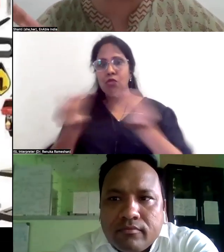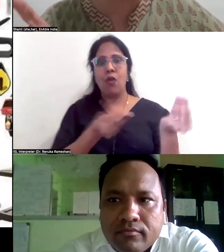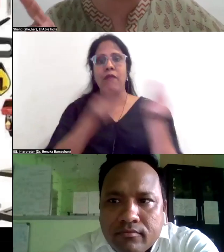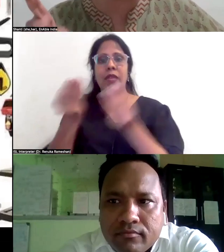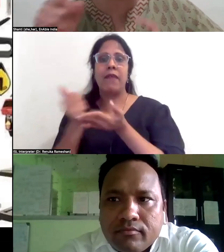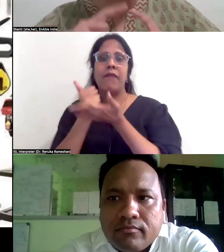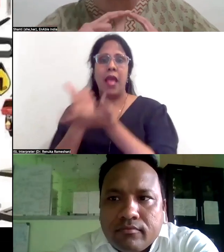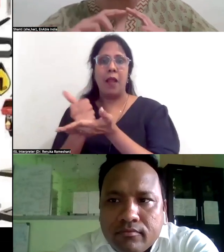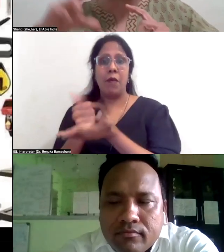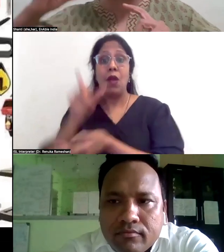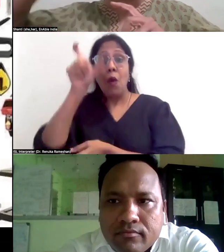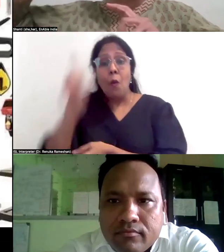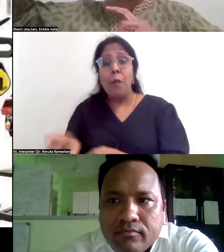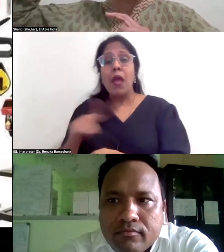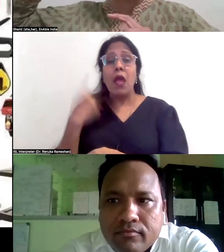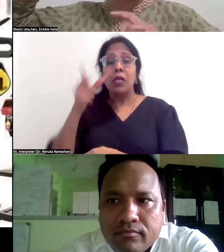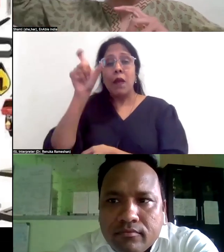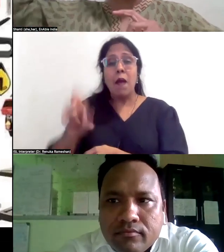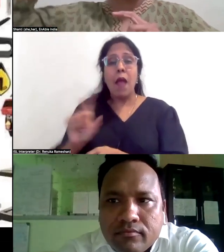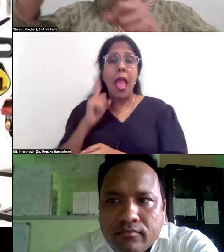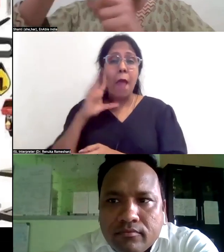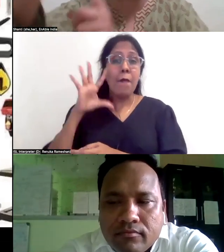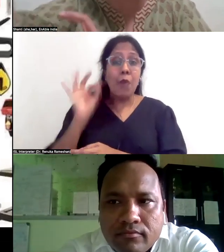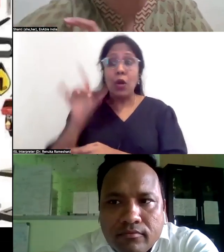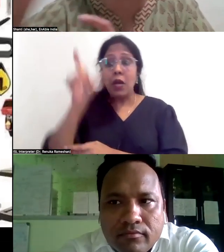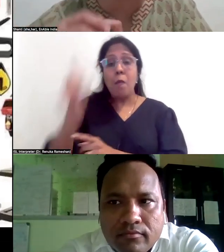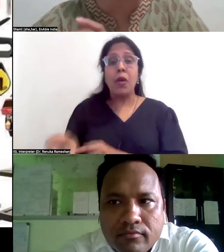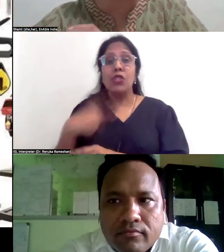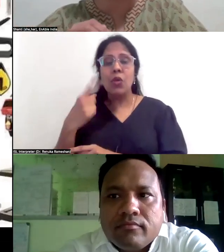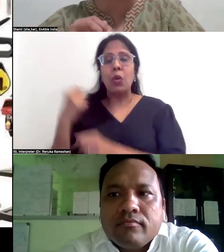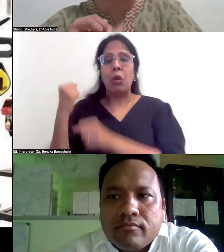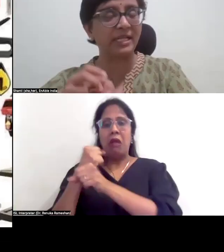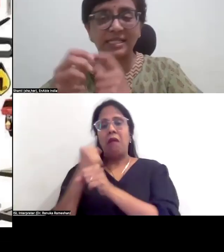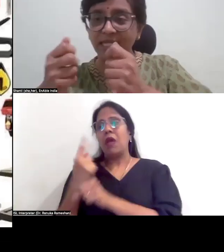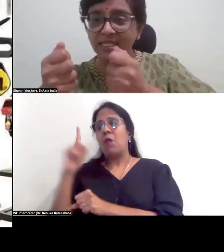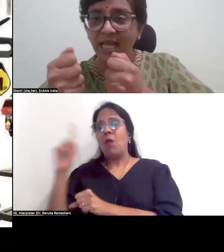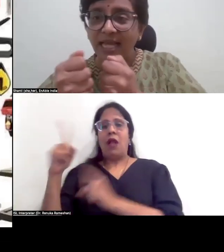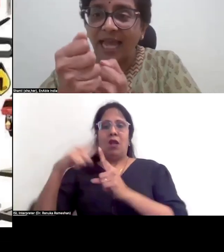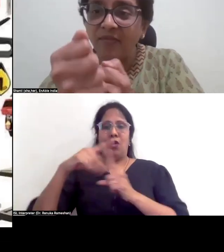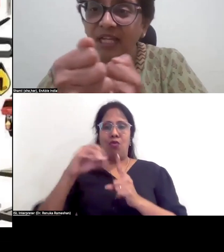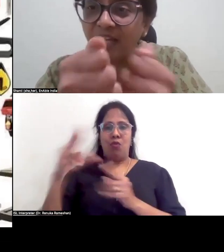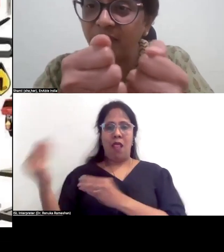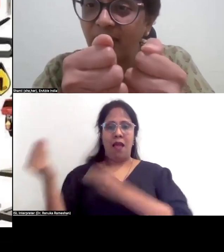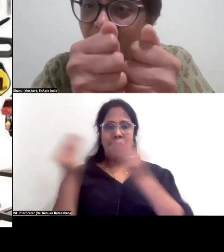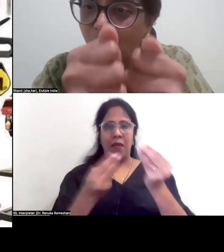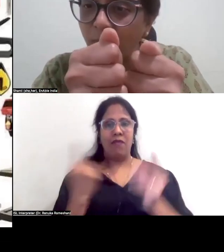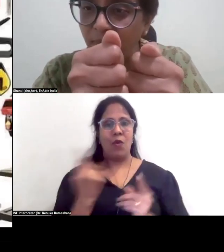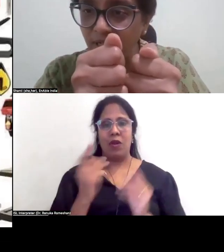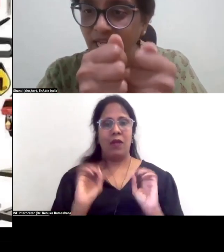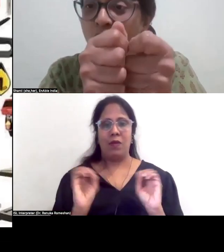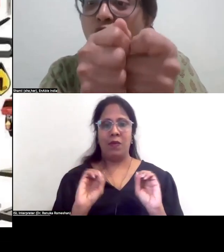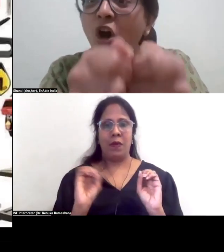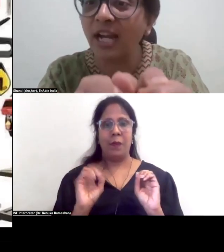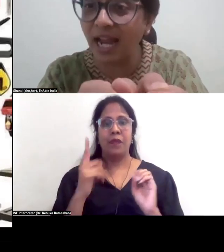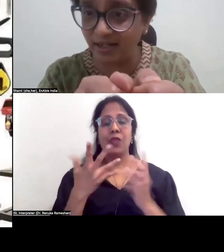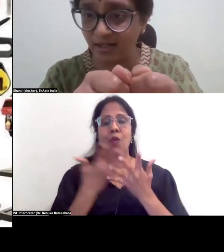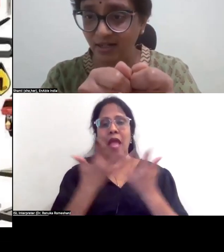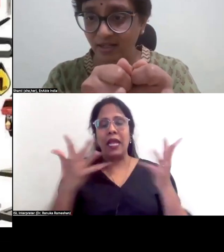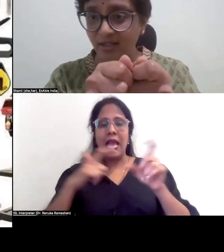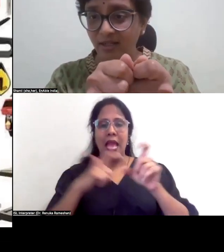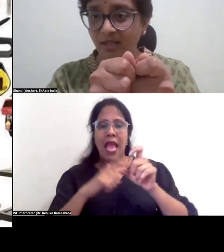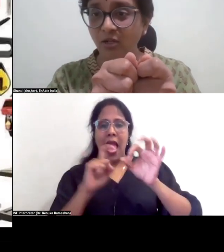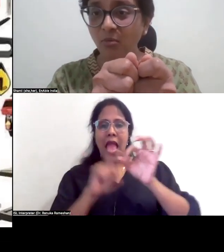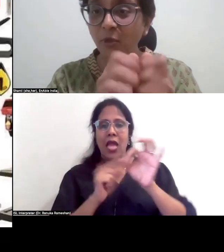main actor, it cannot be, the government only has one tool and gives you. It's can we give the equipment in your